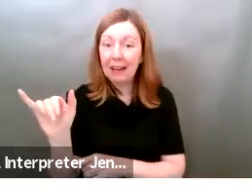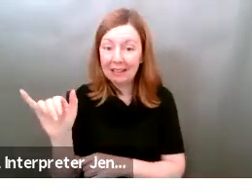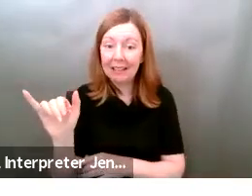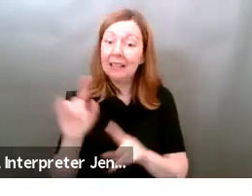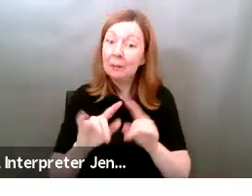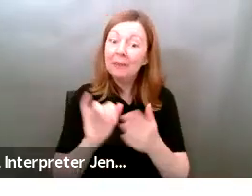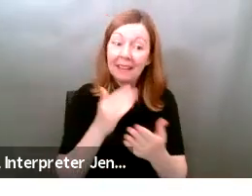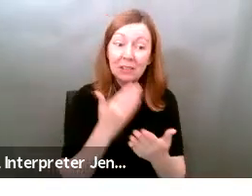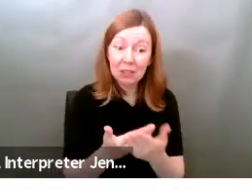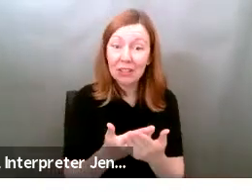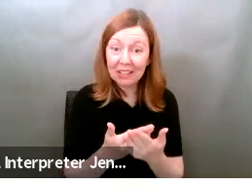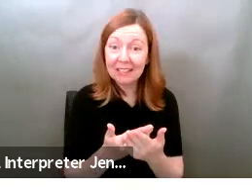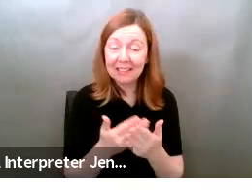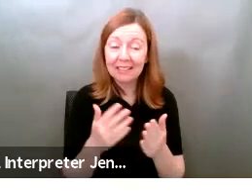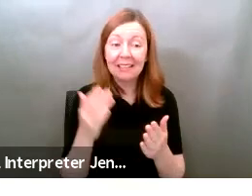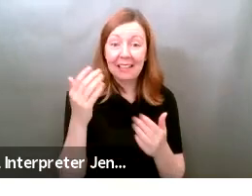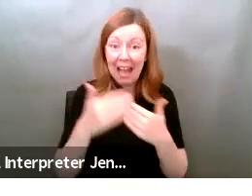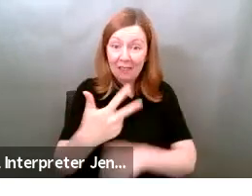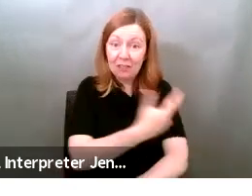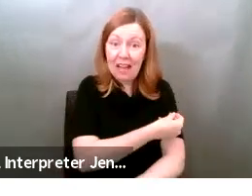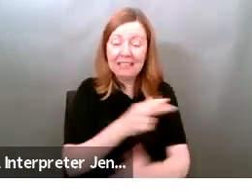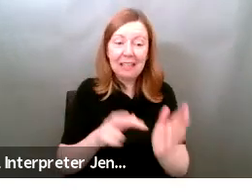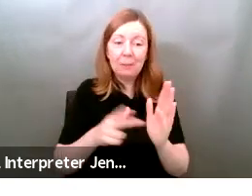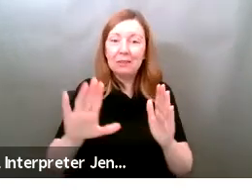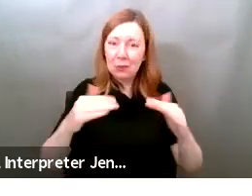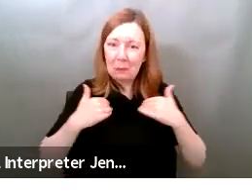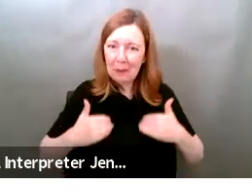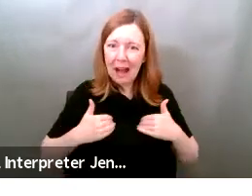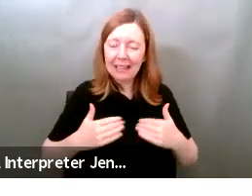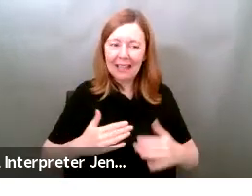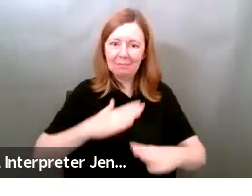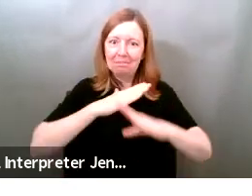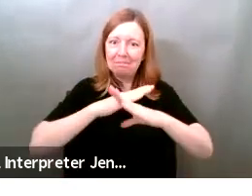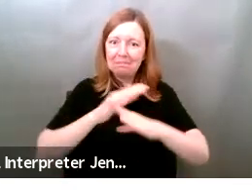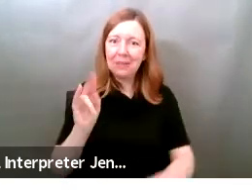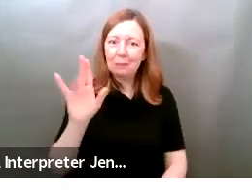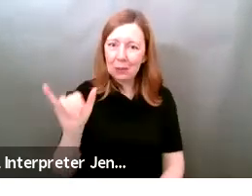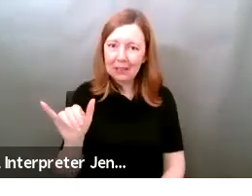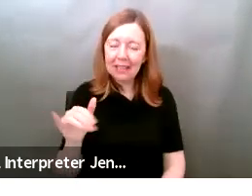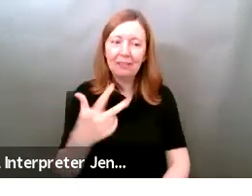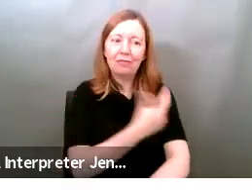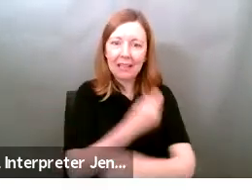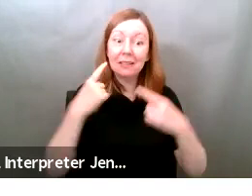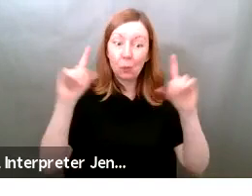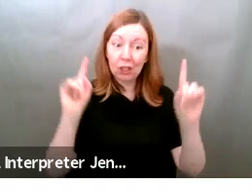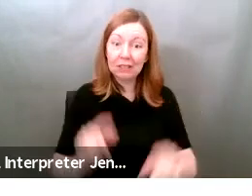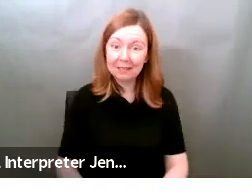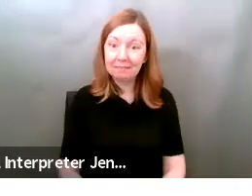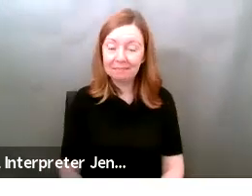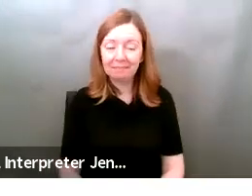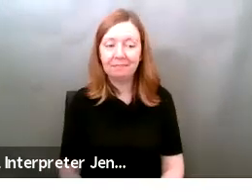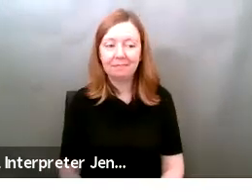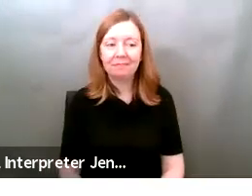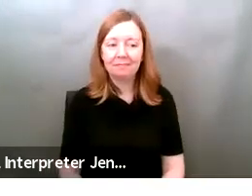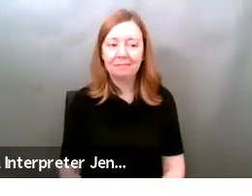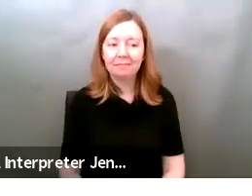great thing. What that means is that your body has made immunity and that the vaccine has worked. So